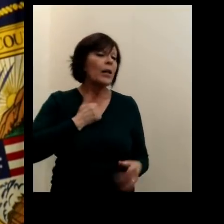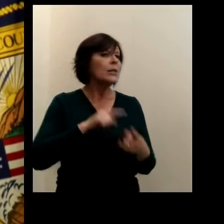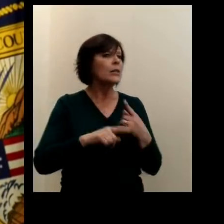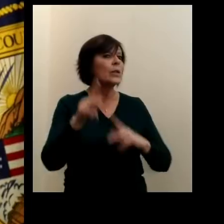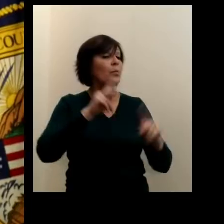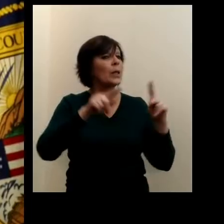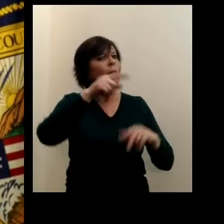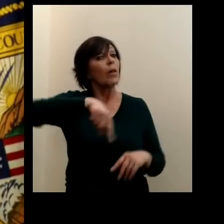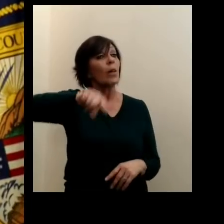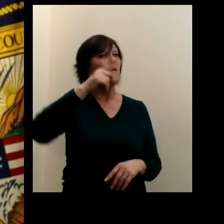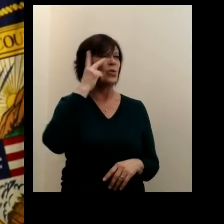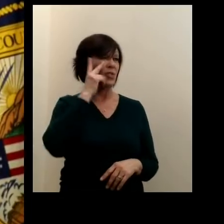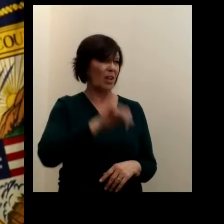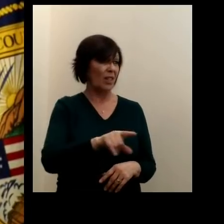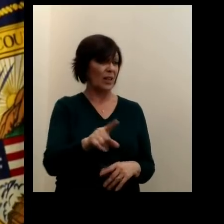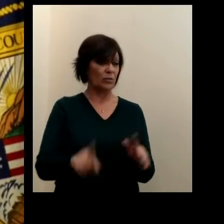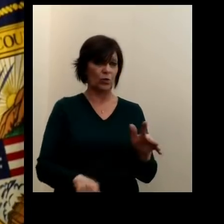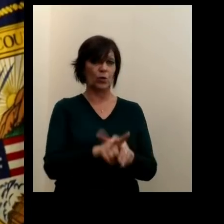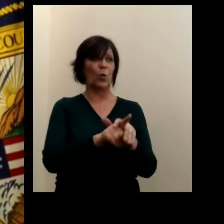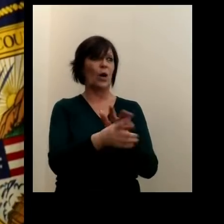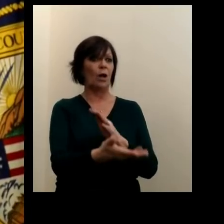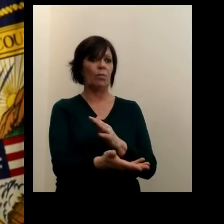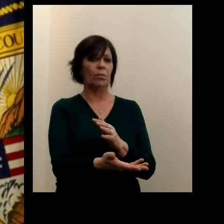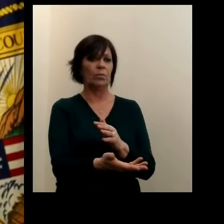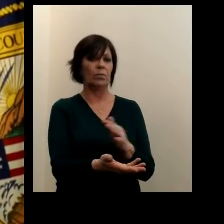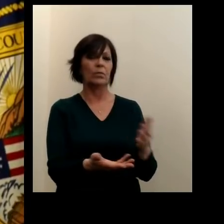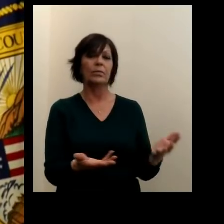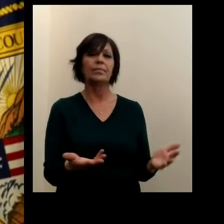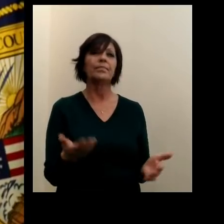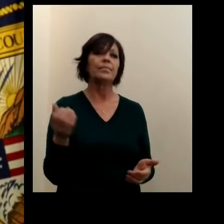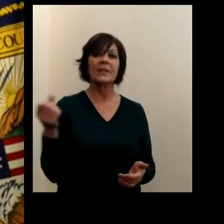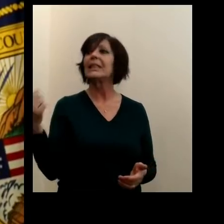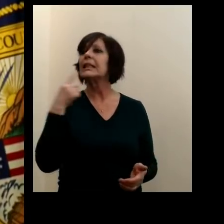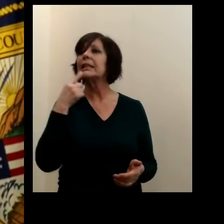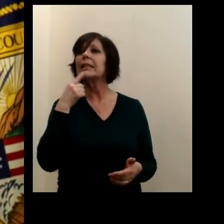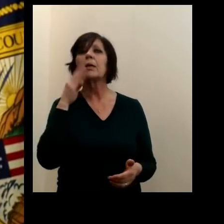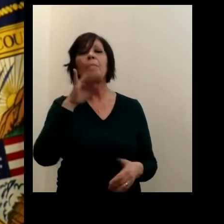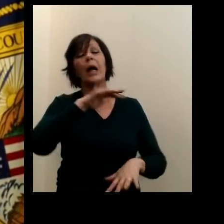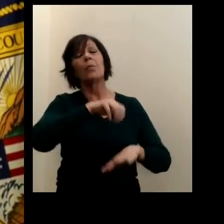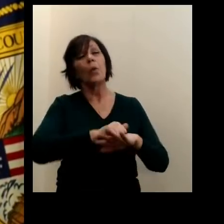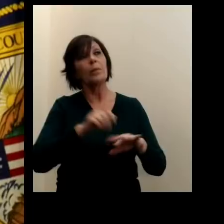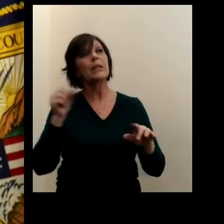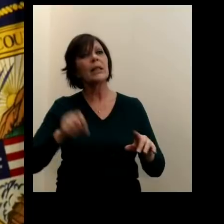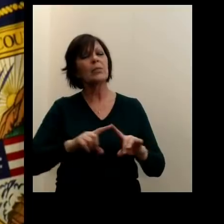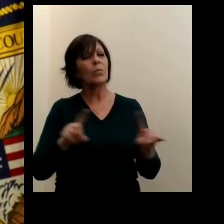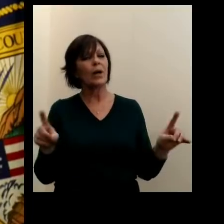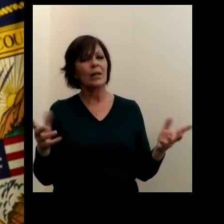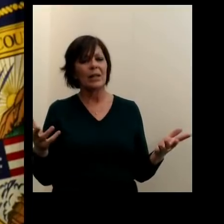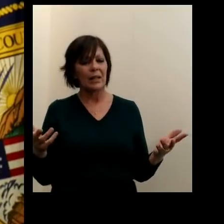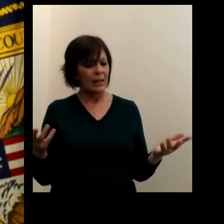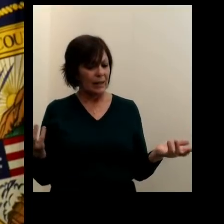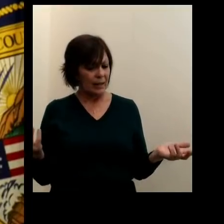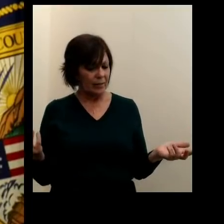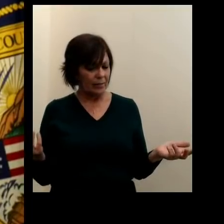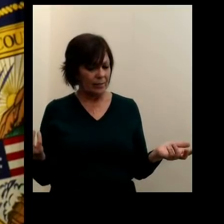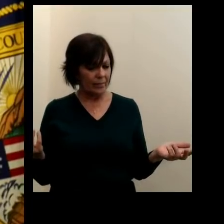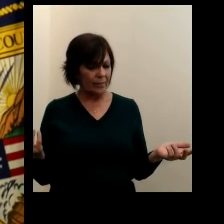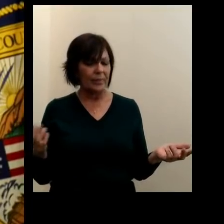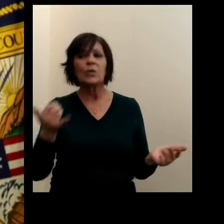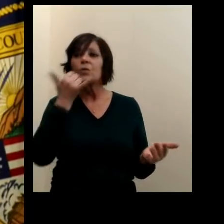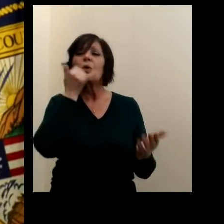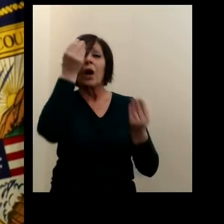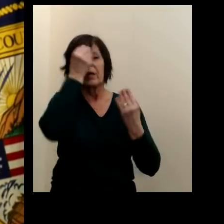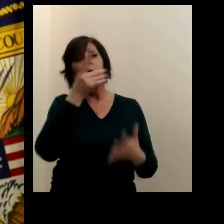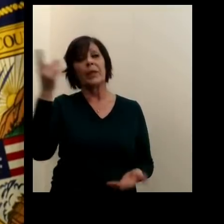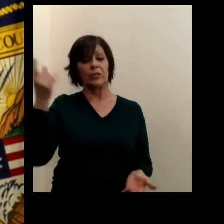in Erie County who saw that and showed up at our clinic, even though it said it's by appointment only. I mean, there was inaccurate